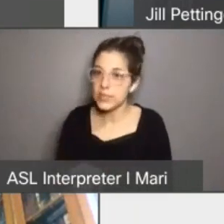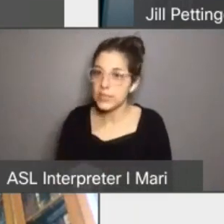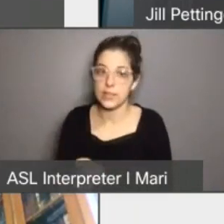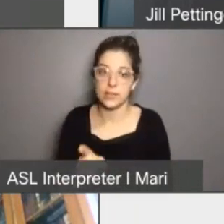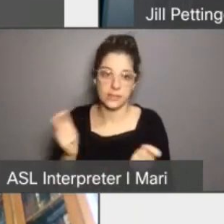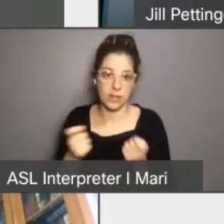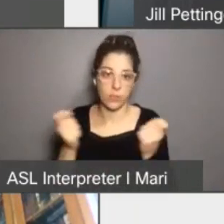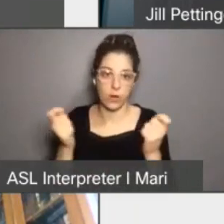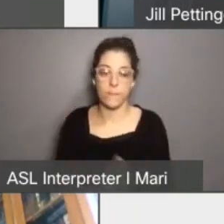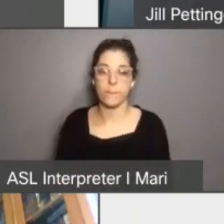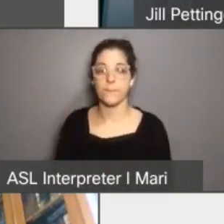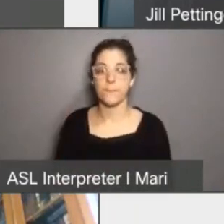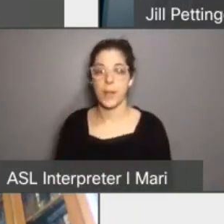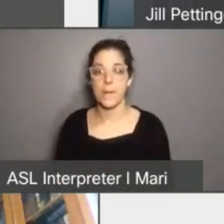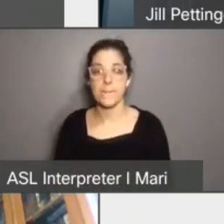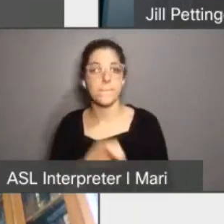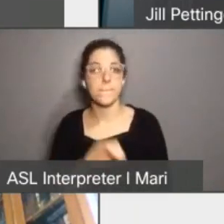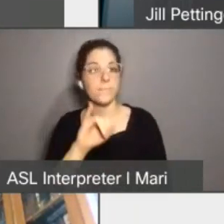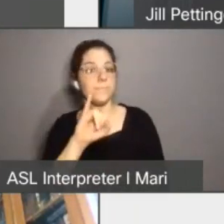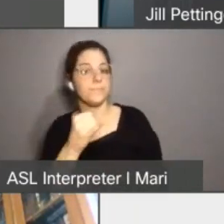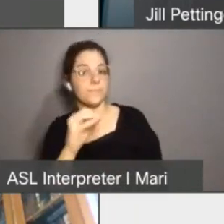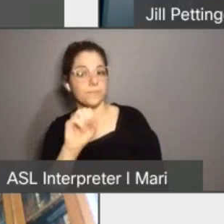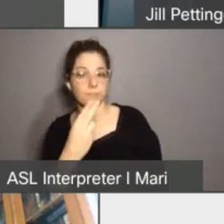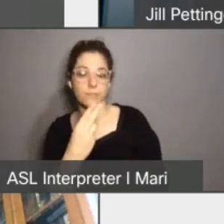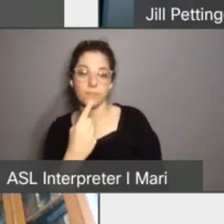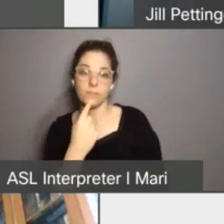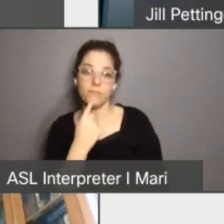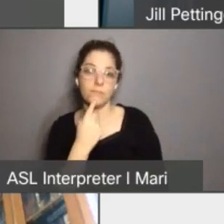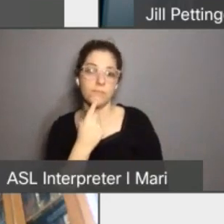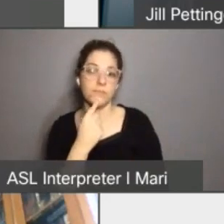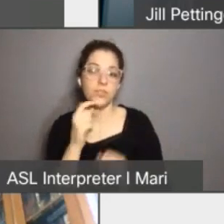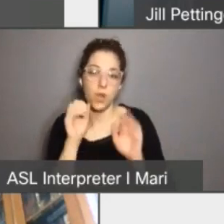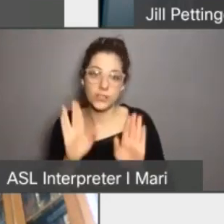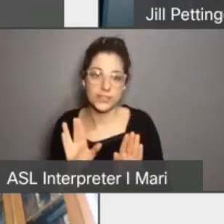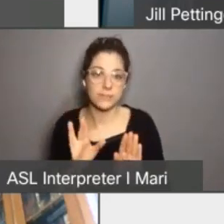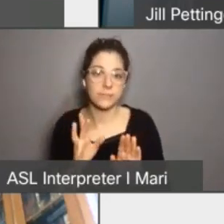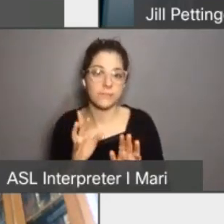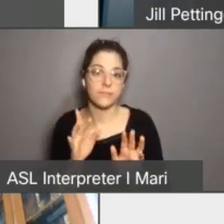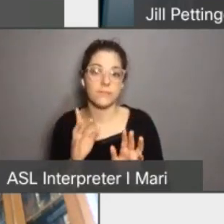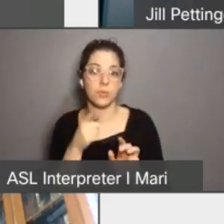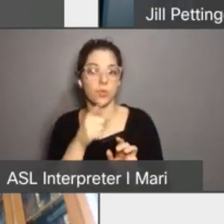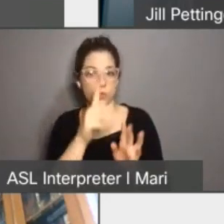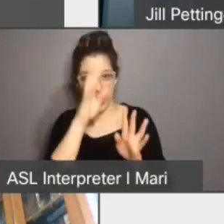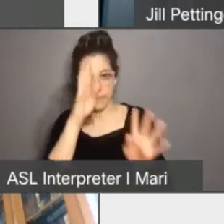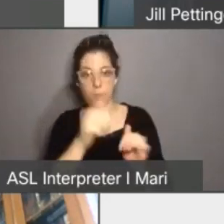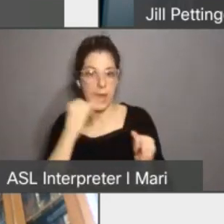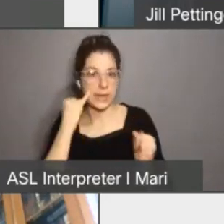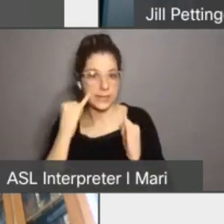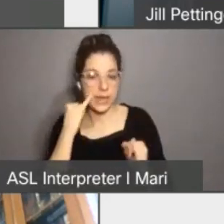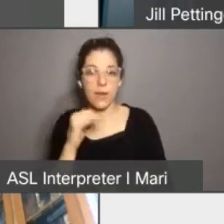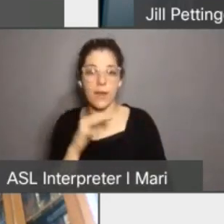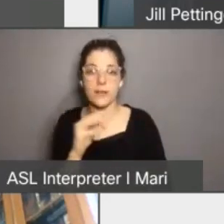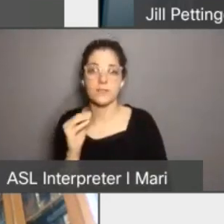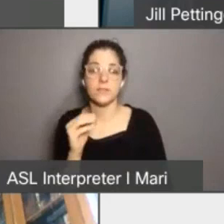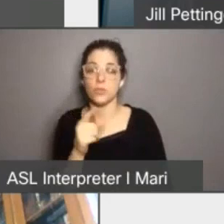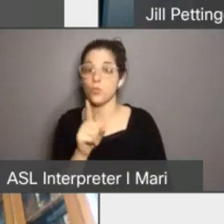celebrate. So Josh, first of all, let me just say it's awesome that you came up with this idea. And even